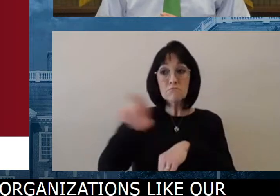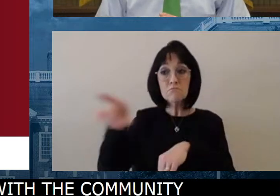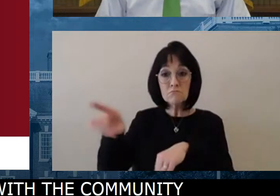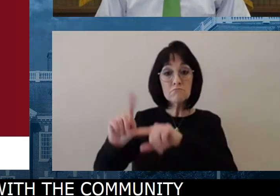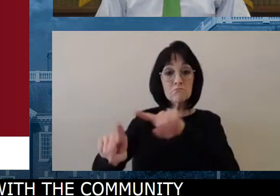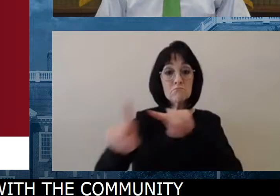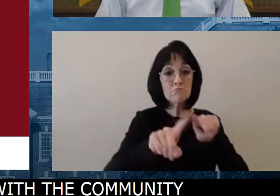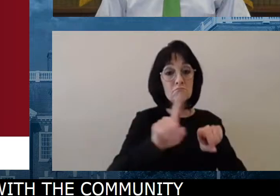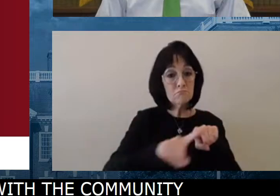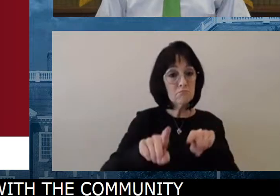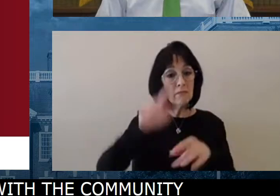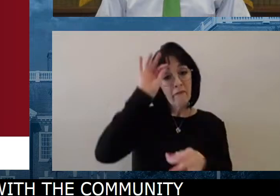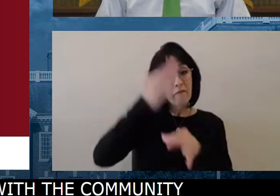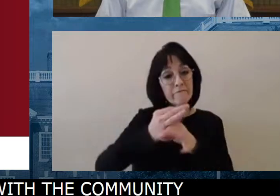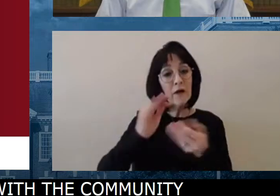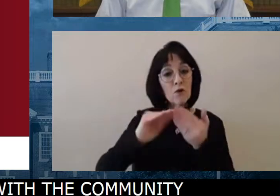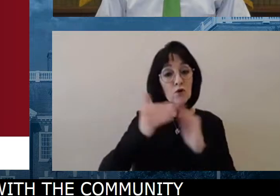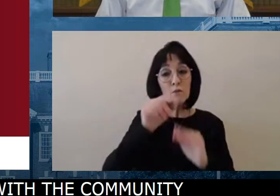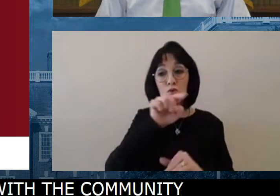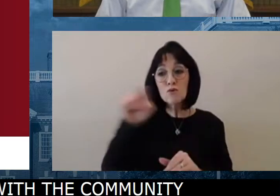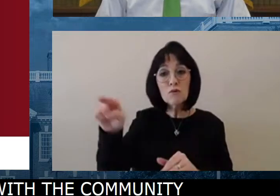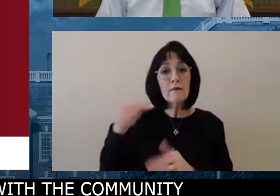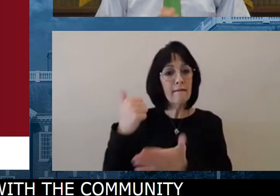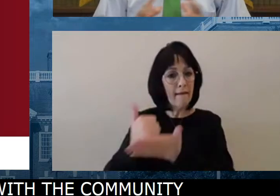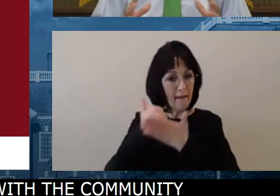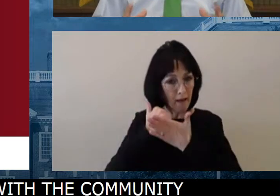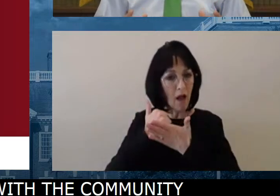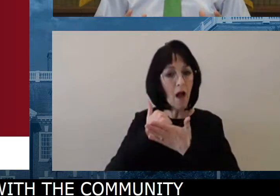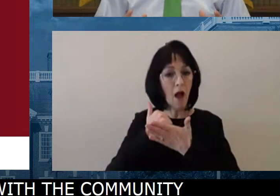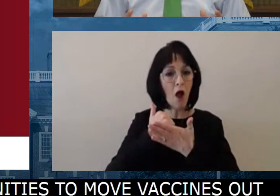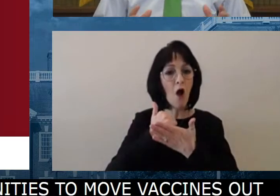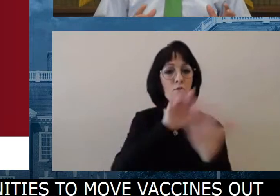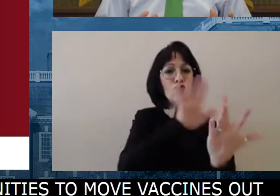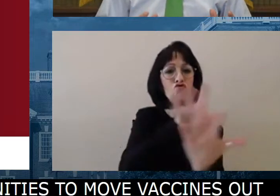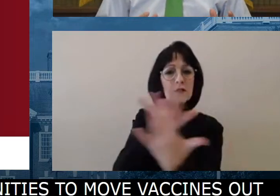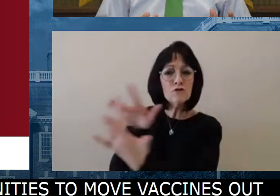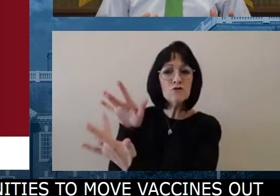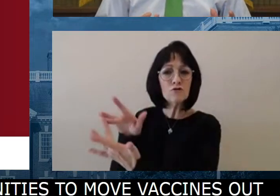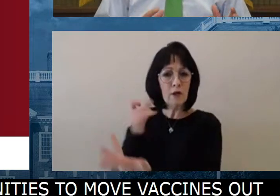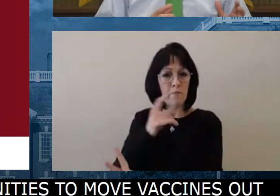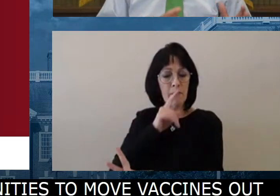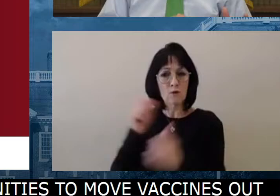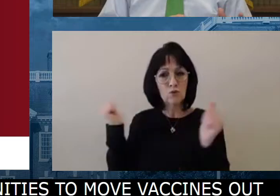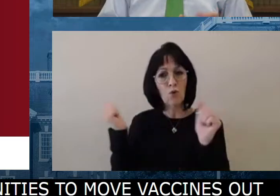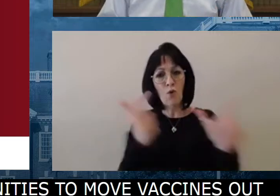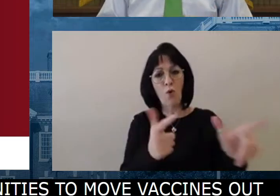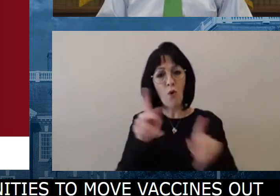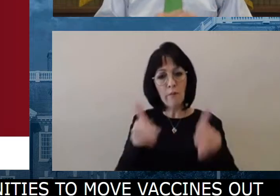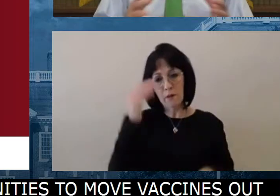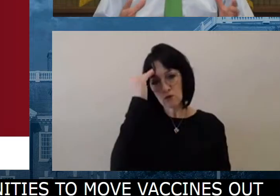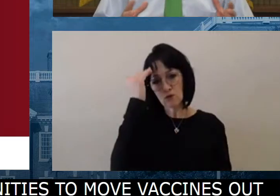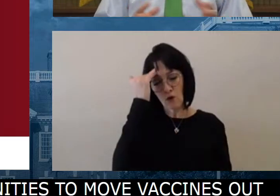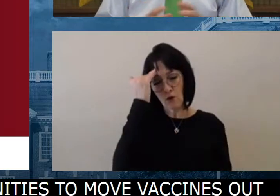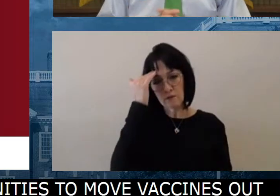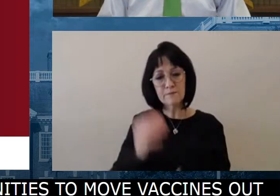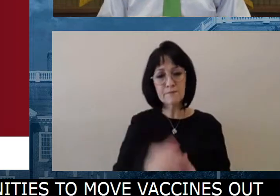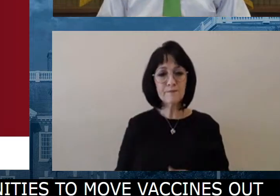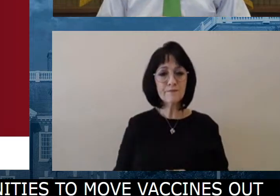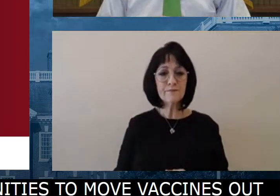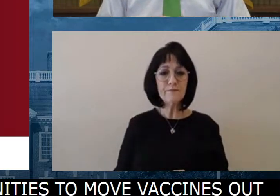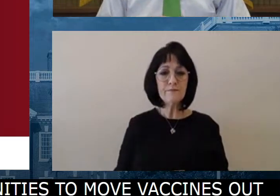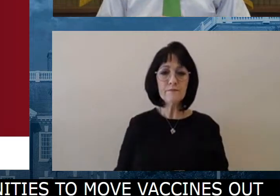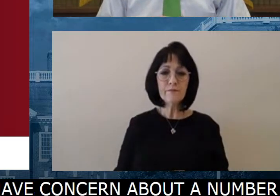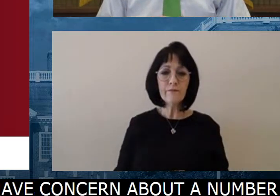into diverse populations. I do have concern about a number and a pretty big